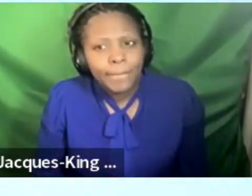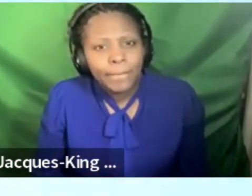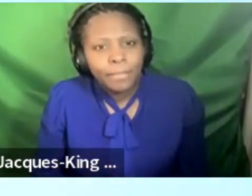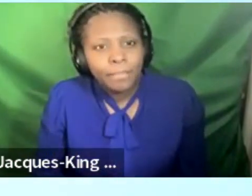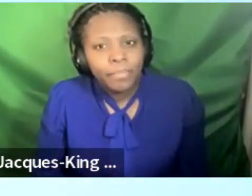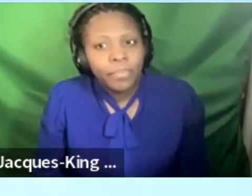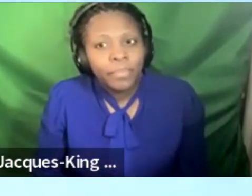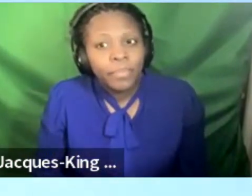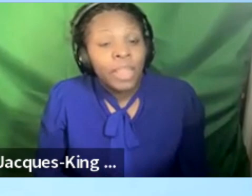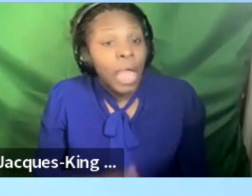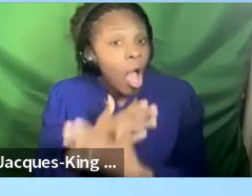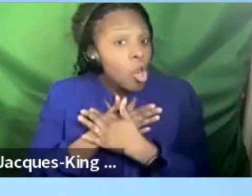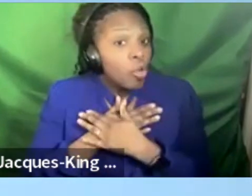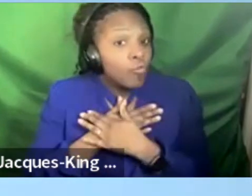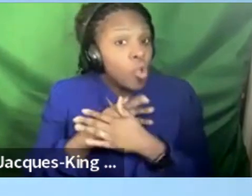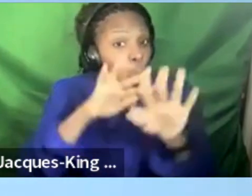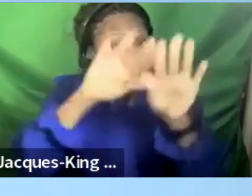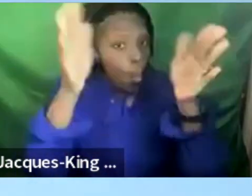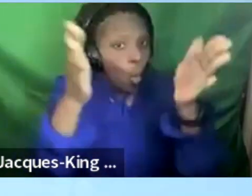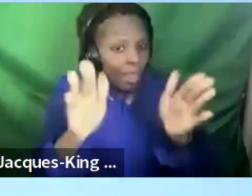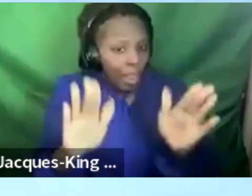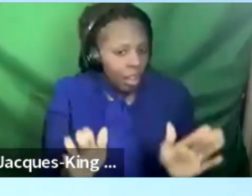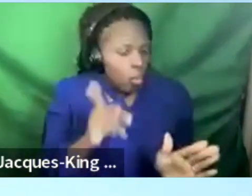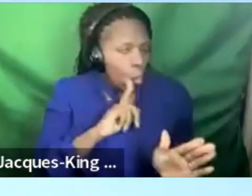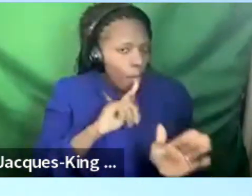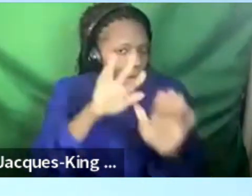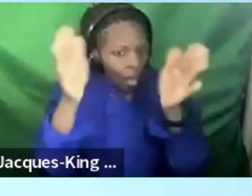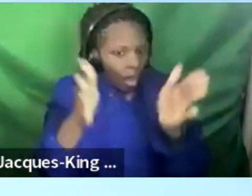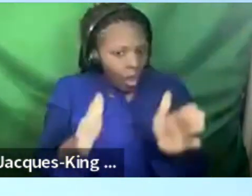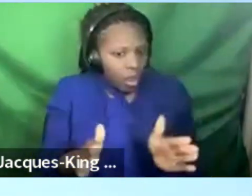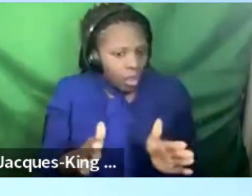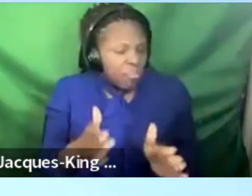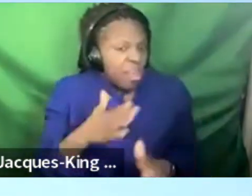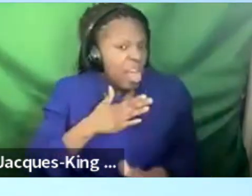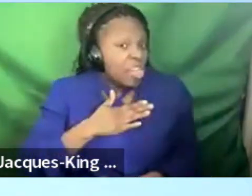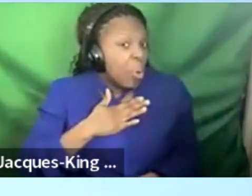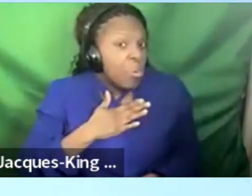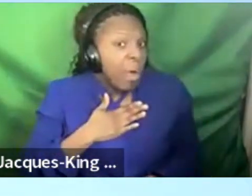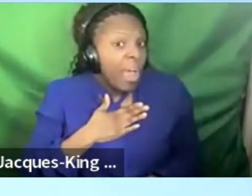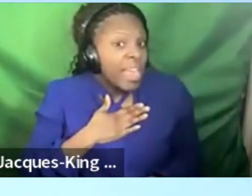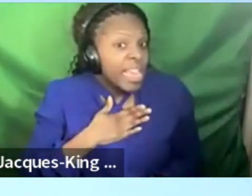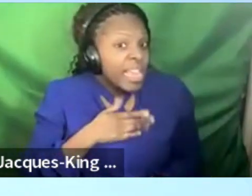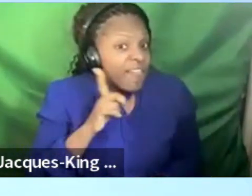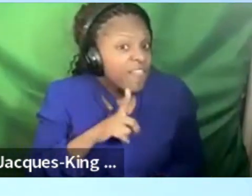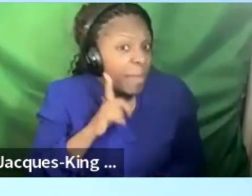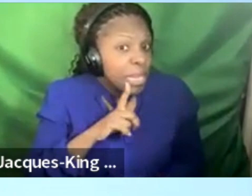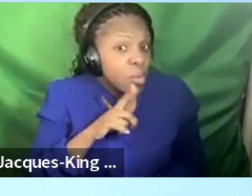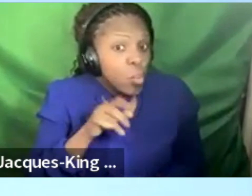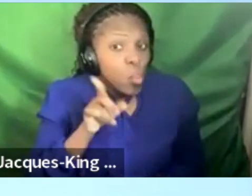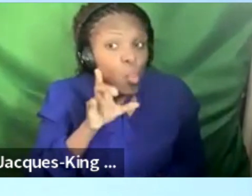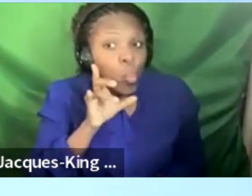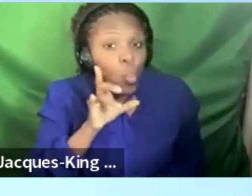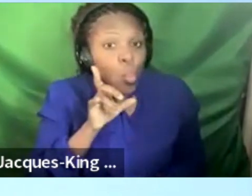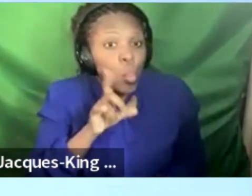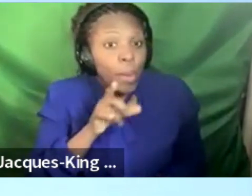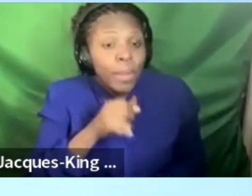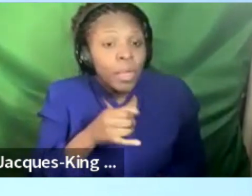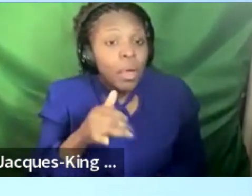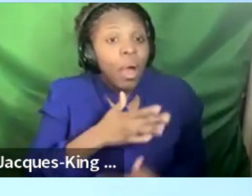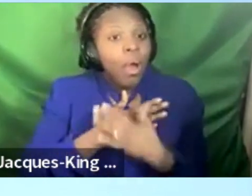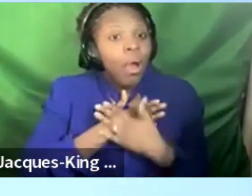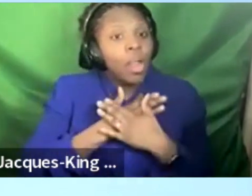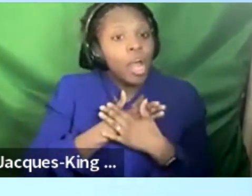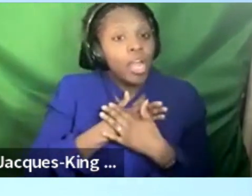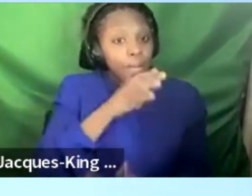about myself and I love that you don't have it. You know, and you know, if you're asking your characters to be virtuous, then you're